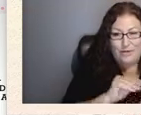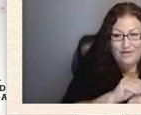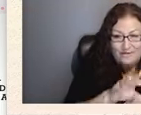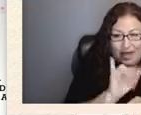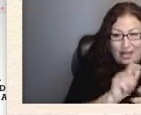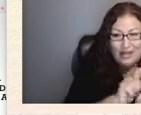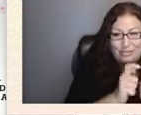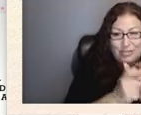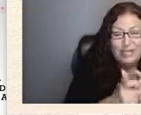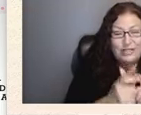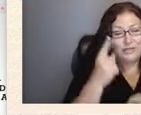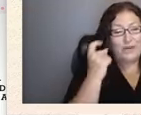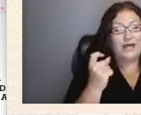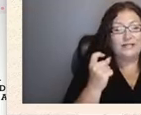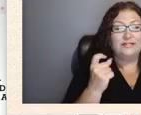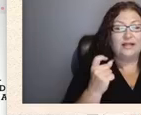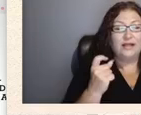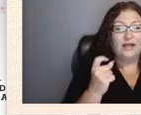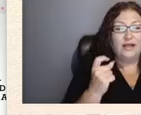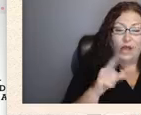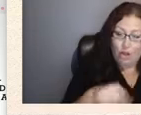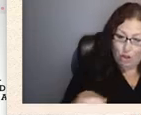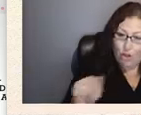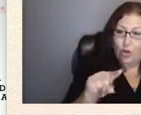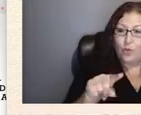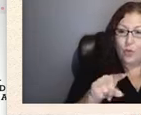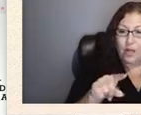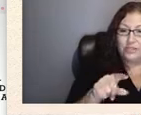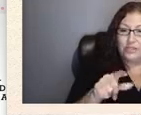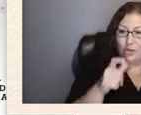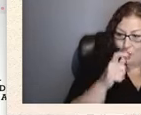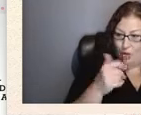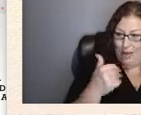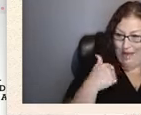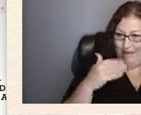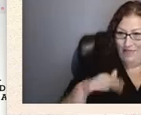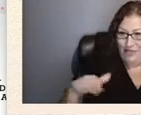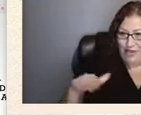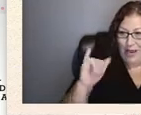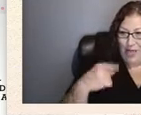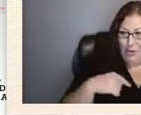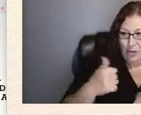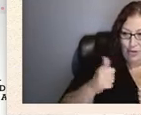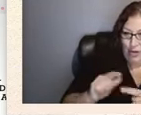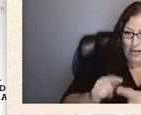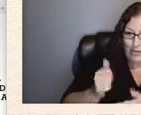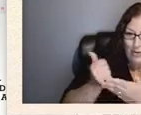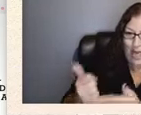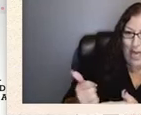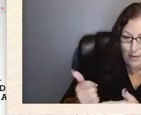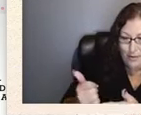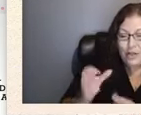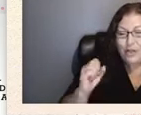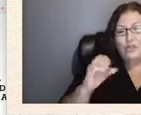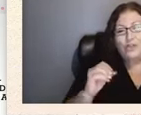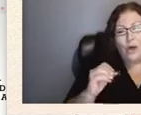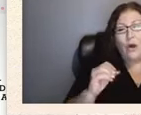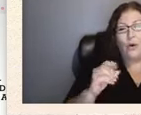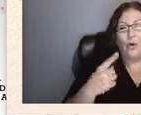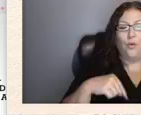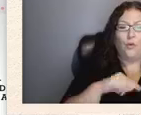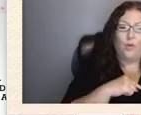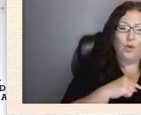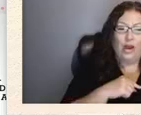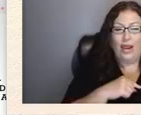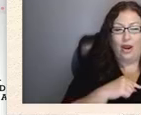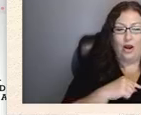because you are the ones with the child that we're trying to help. And so we are sort of the linchpin